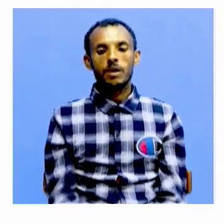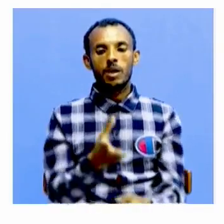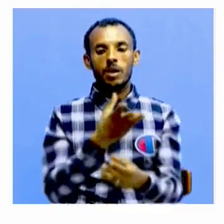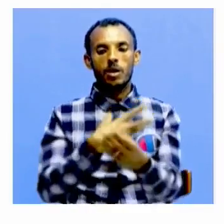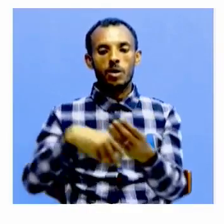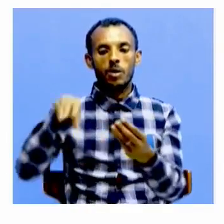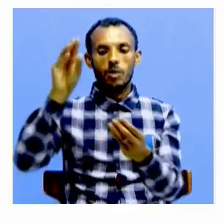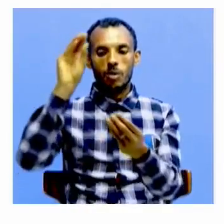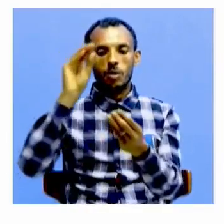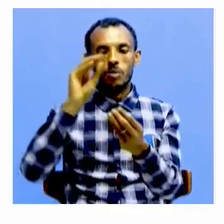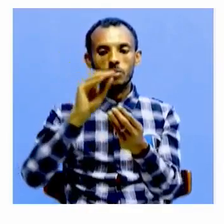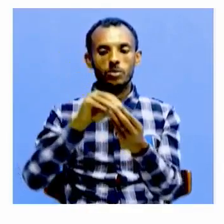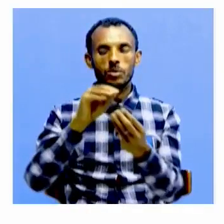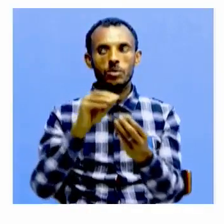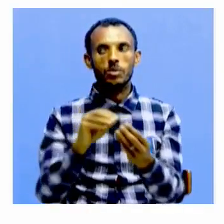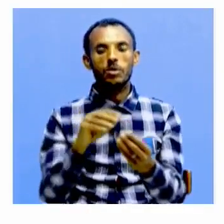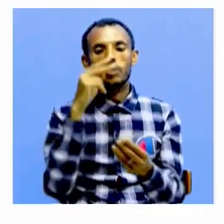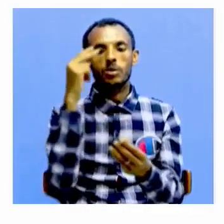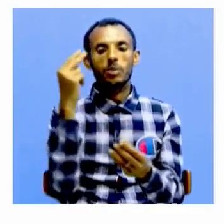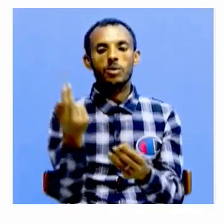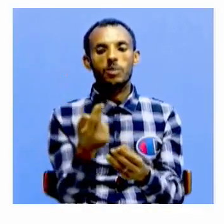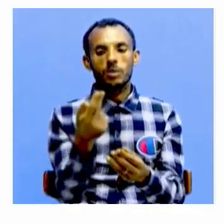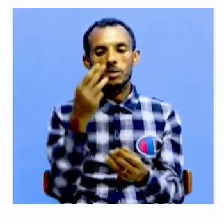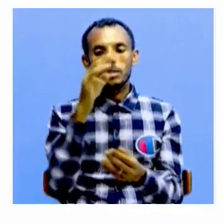also use them